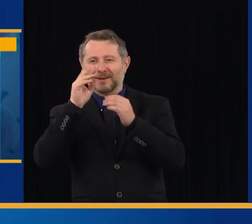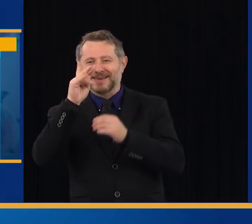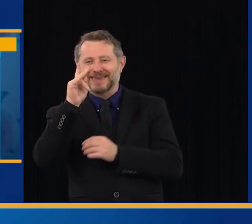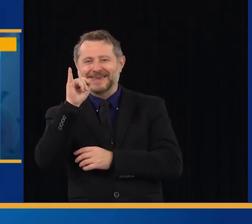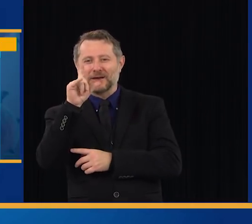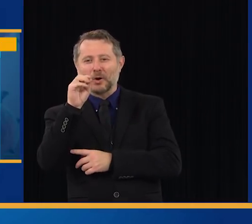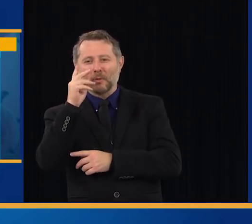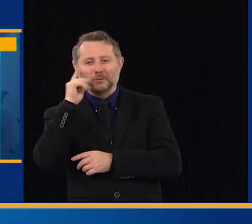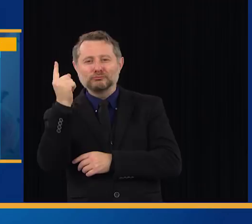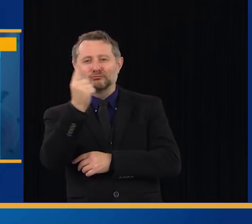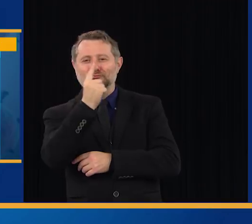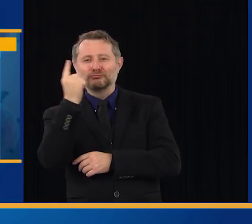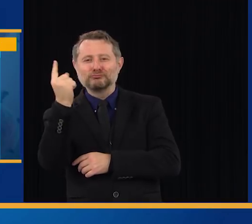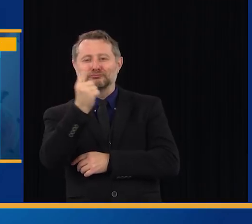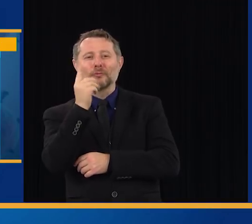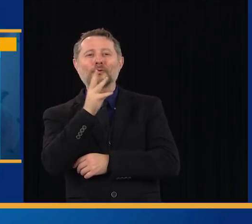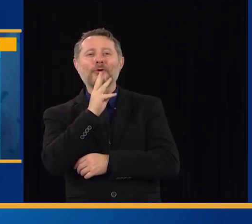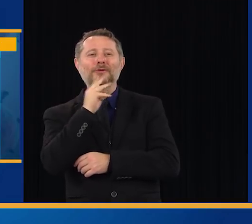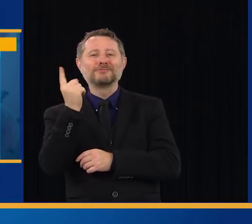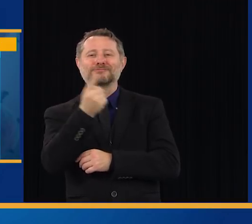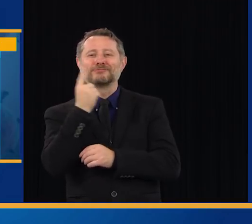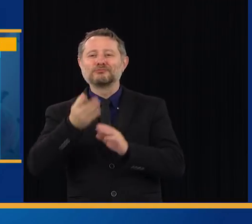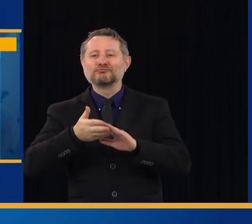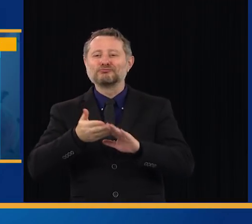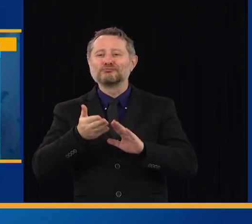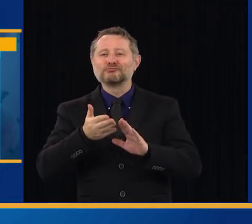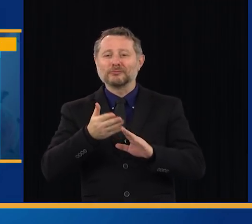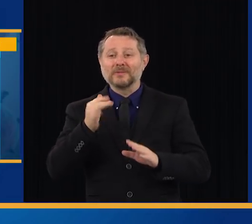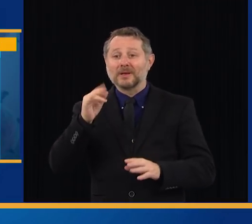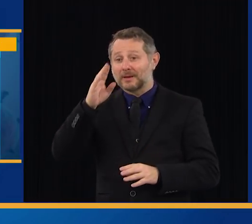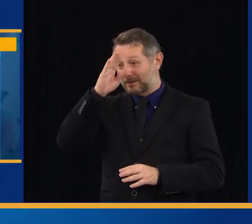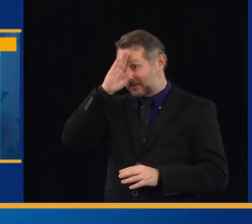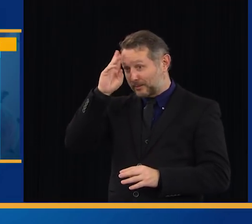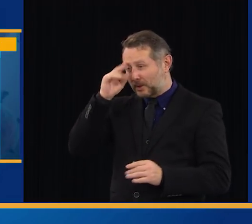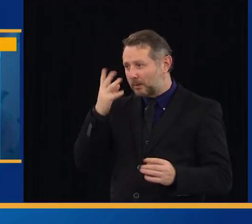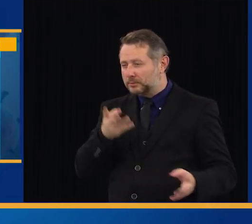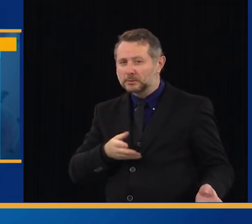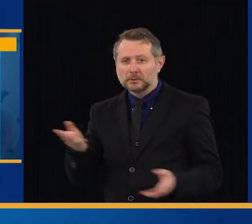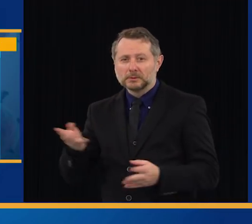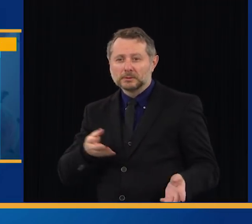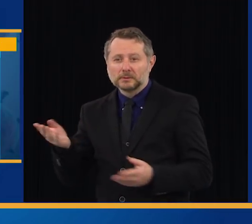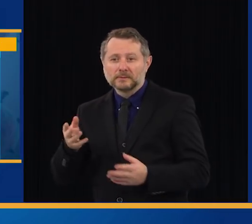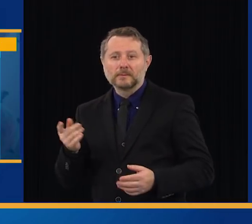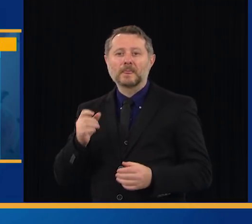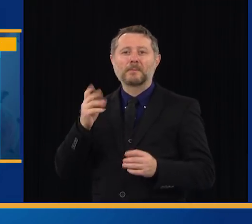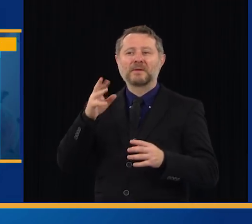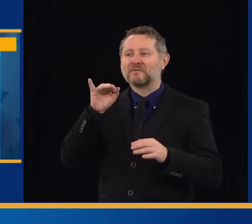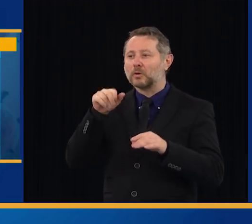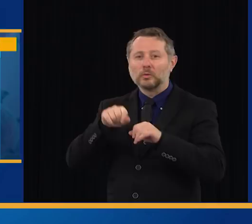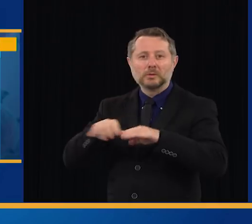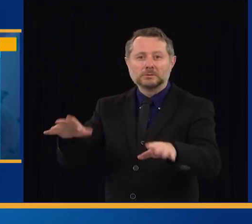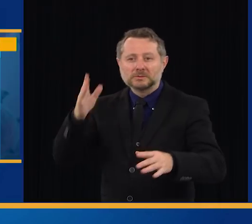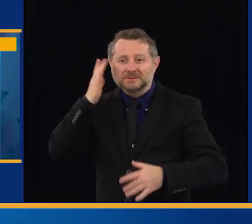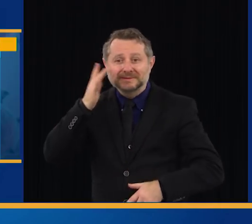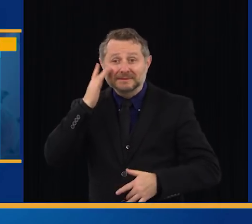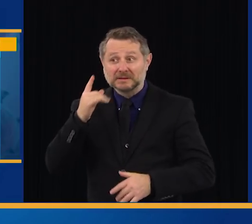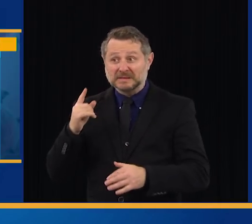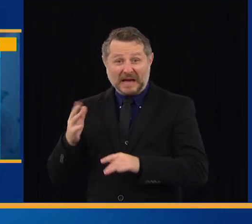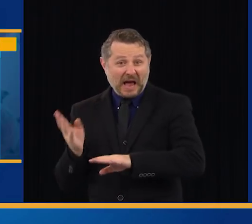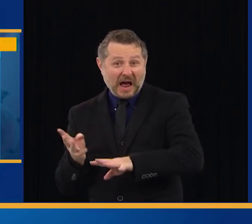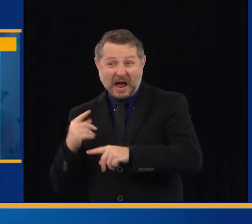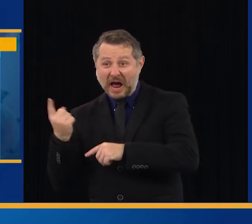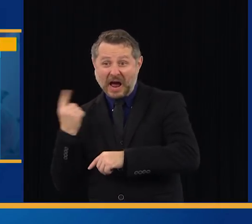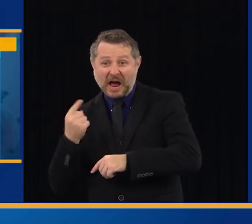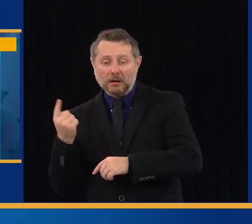the virus spread rate. So you start to turn that valve, you start to bring people out of their homes, you start to reopen businesses,